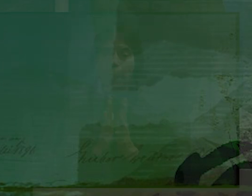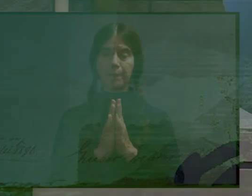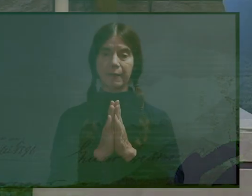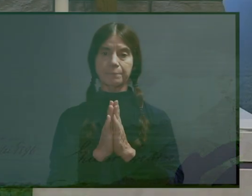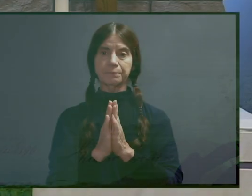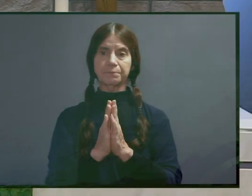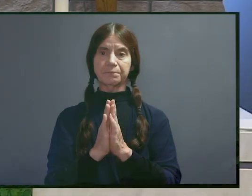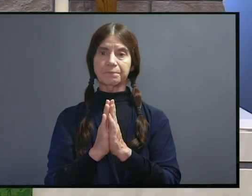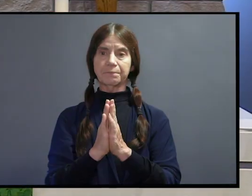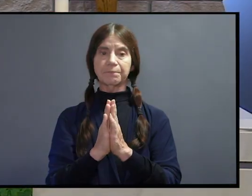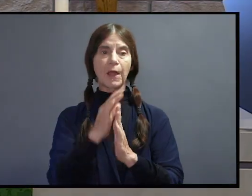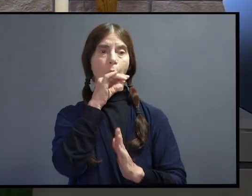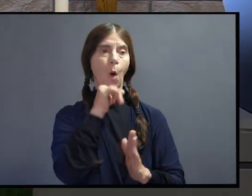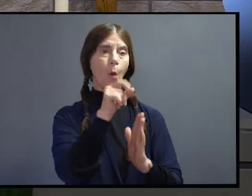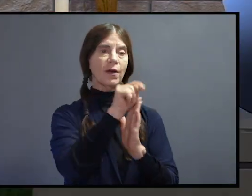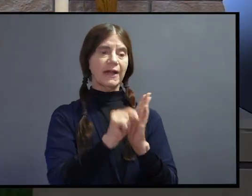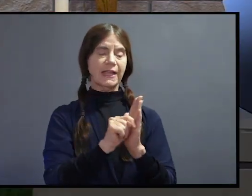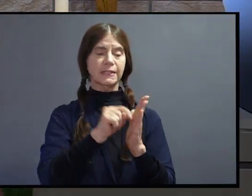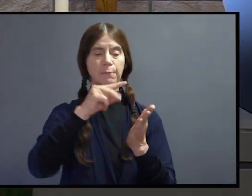Amen.